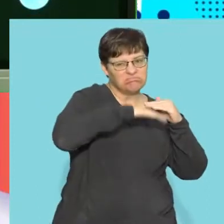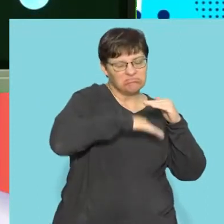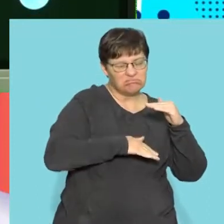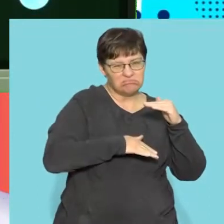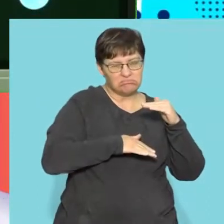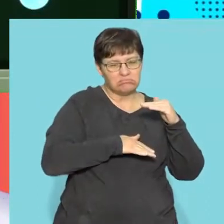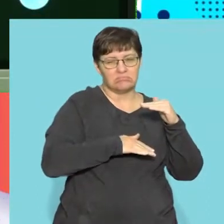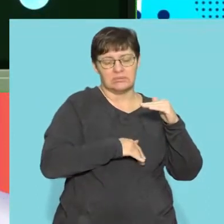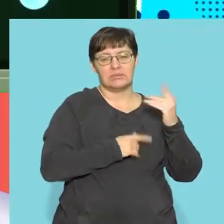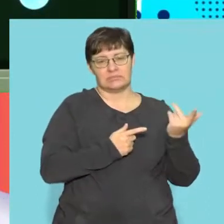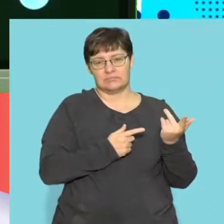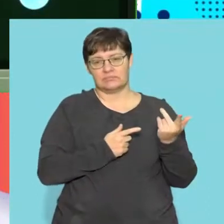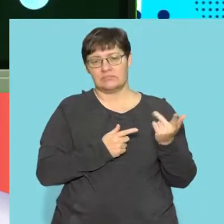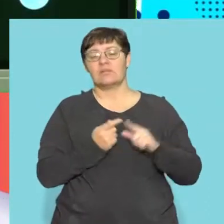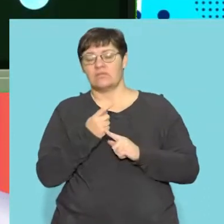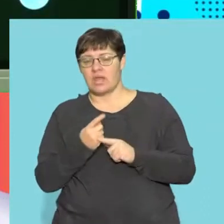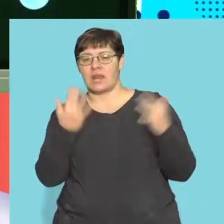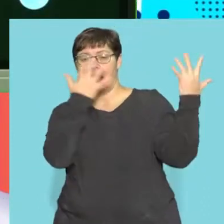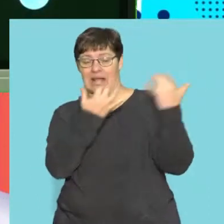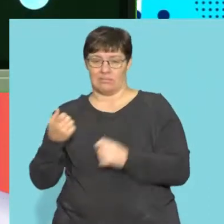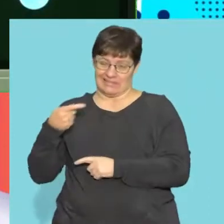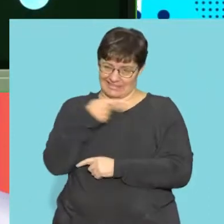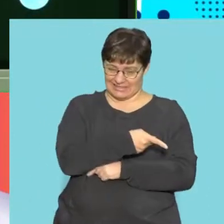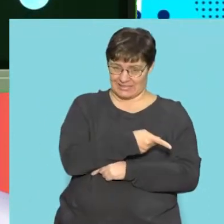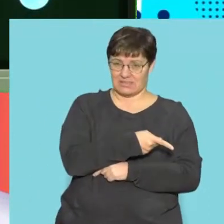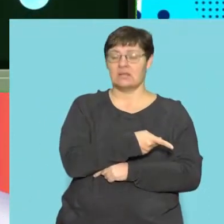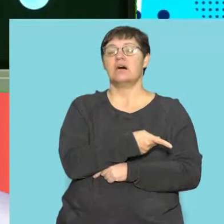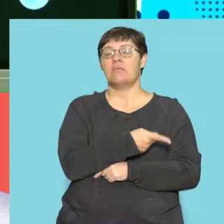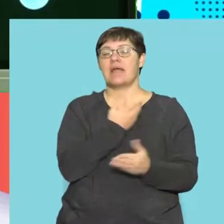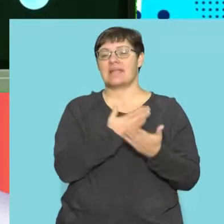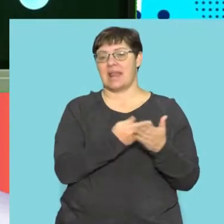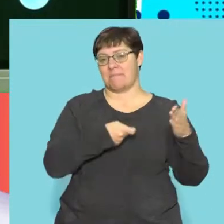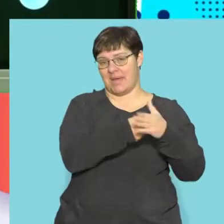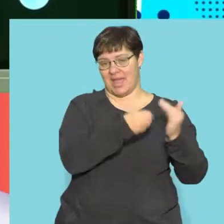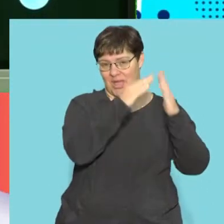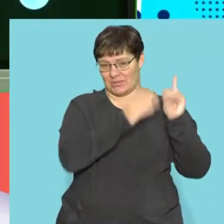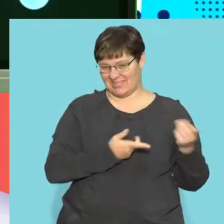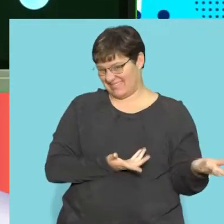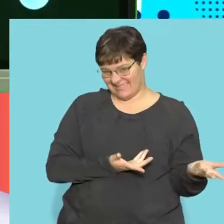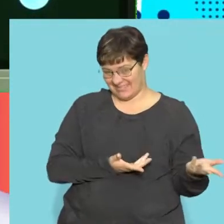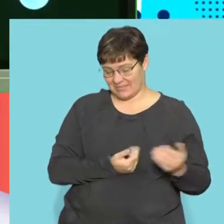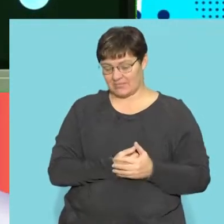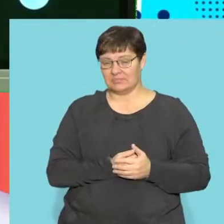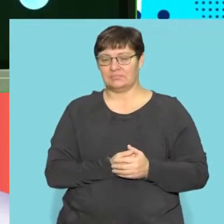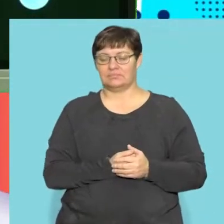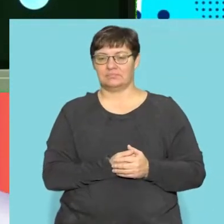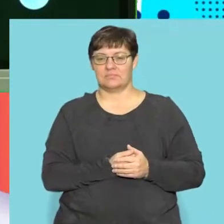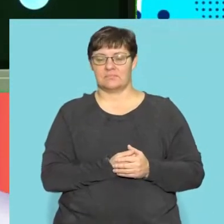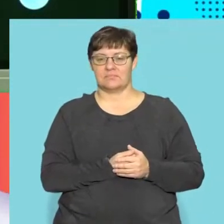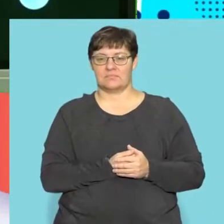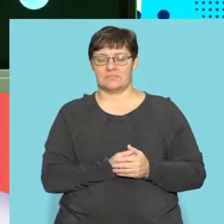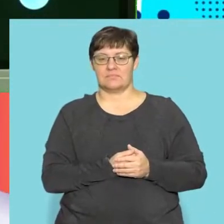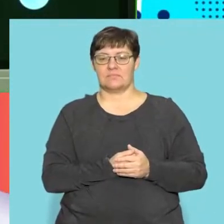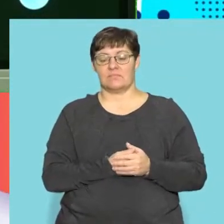are going backwards to calculate how much you are eligible to then borrow from the bank to buy that